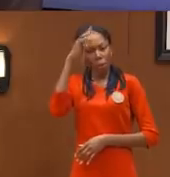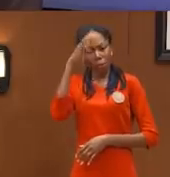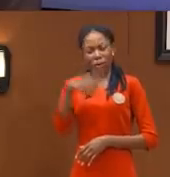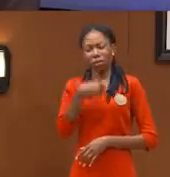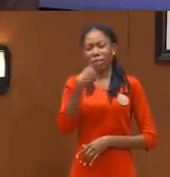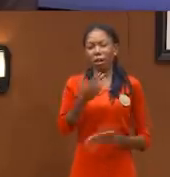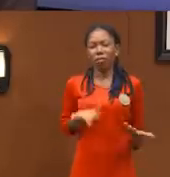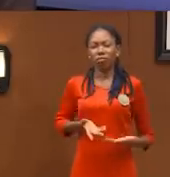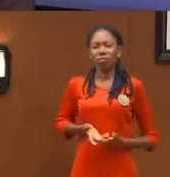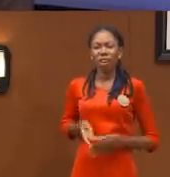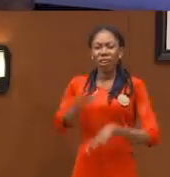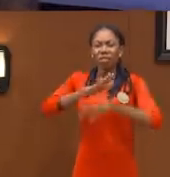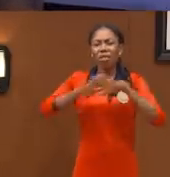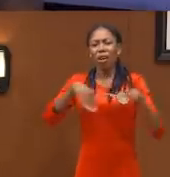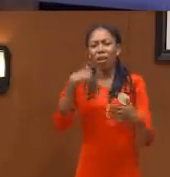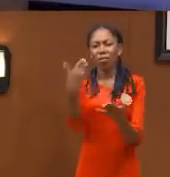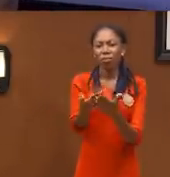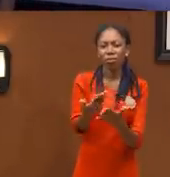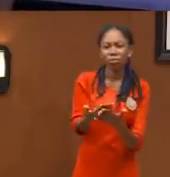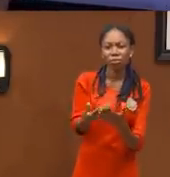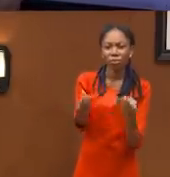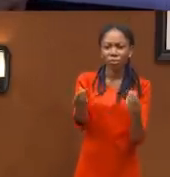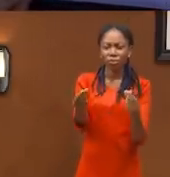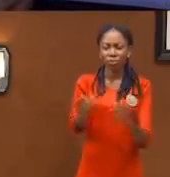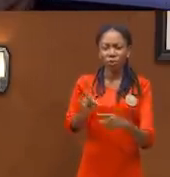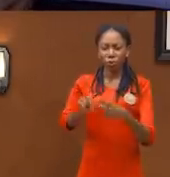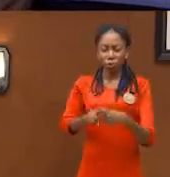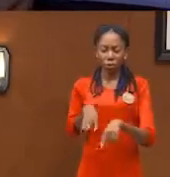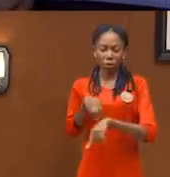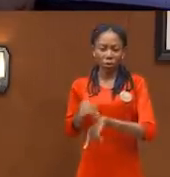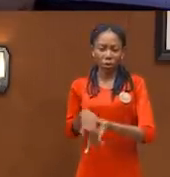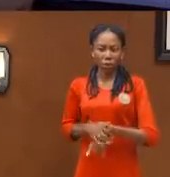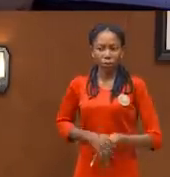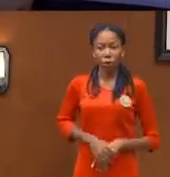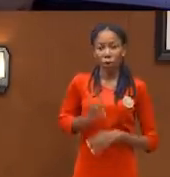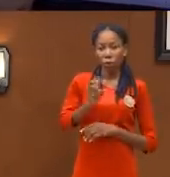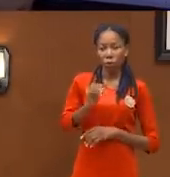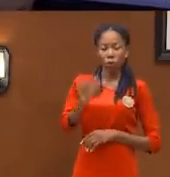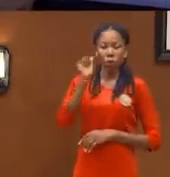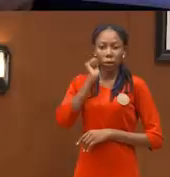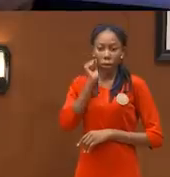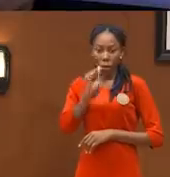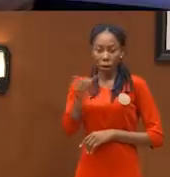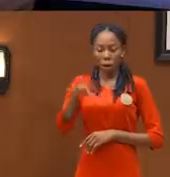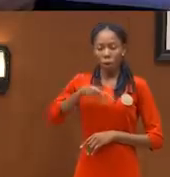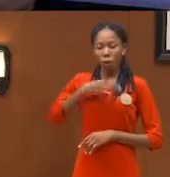money to send, that he will send whenever he has money to send. I said, okay, fine, no problem. So I had little money because I'm a fashion